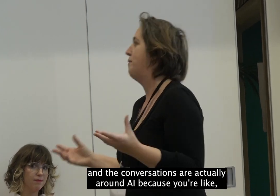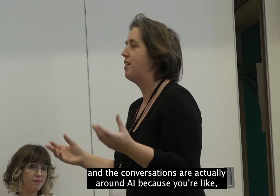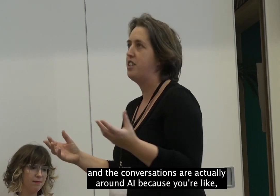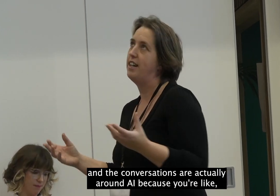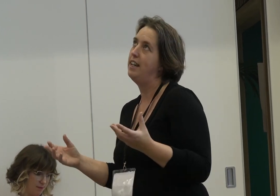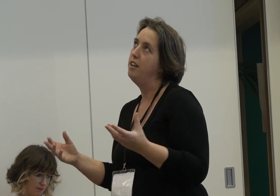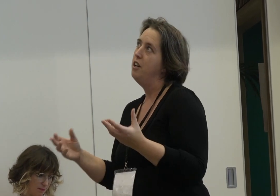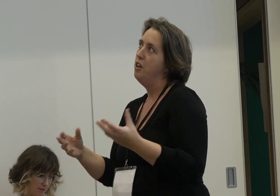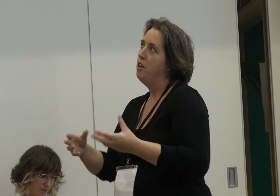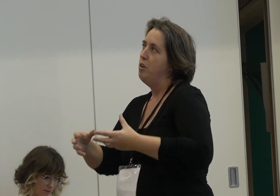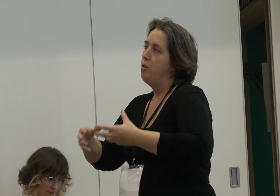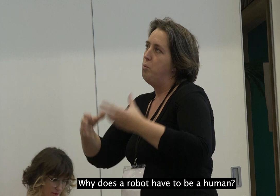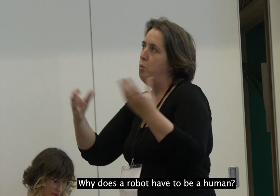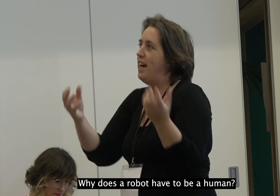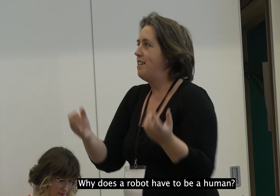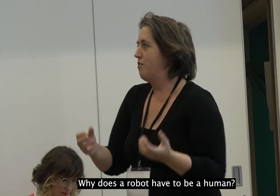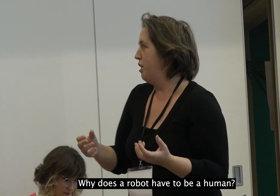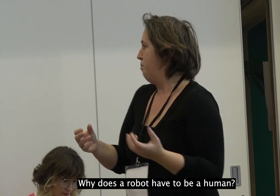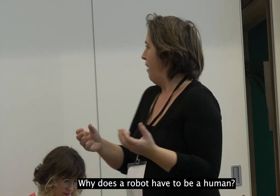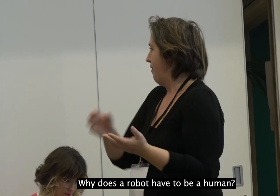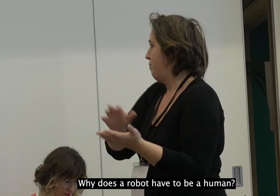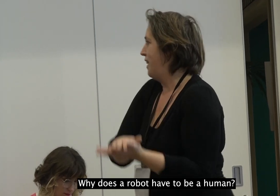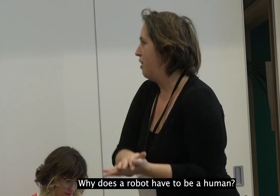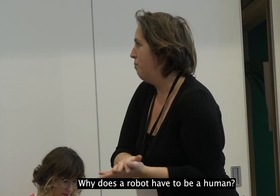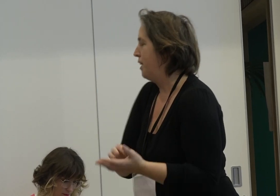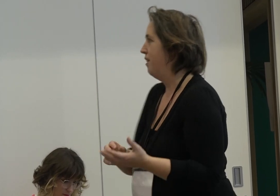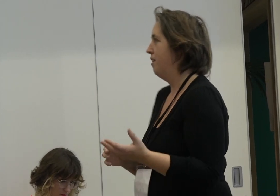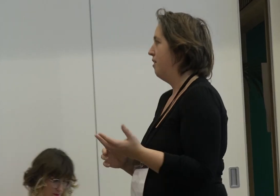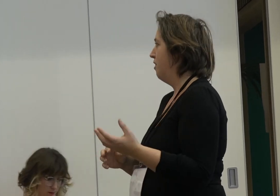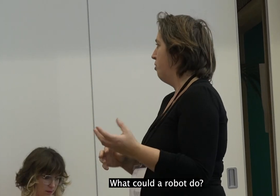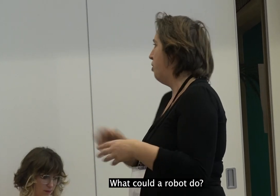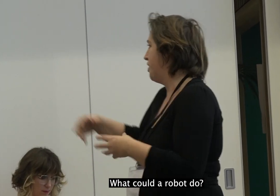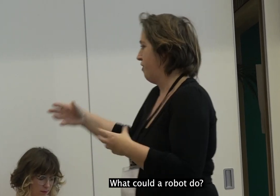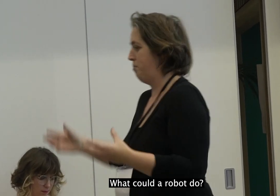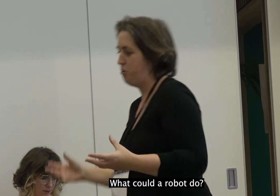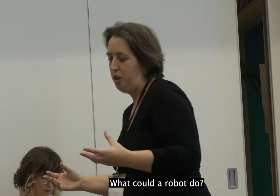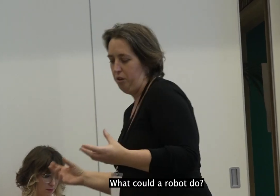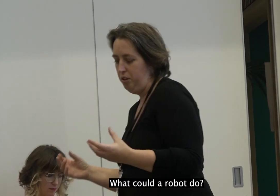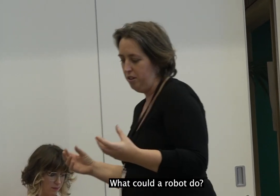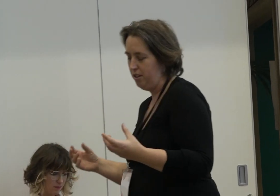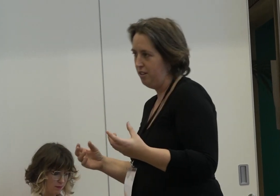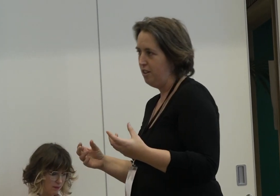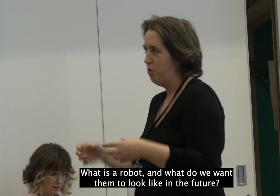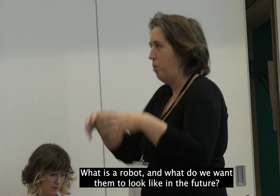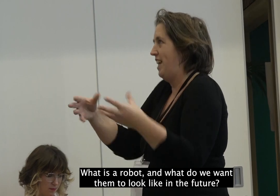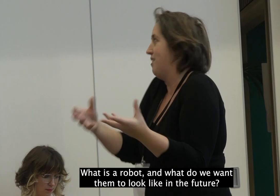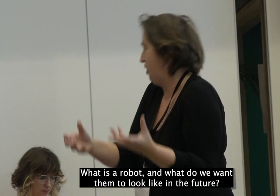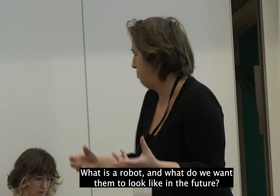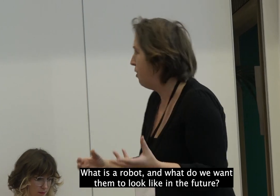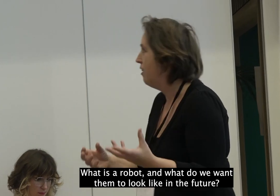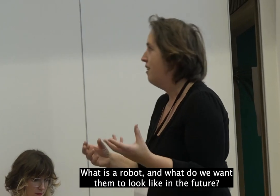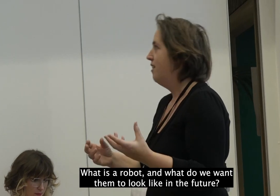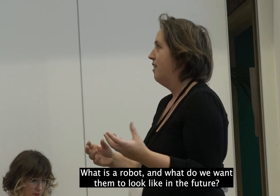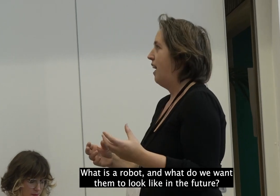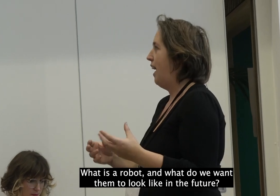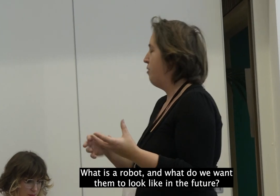AI because you're like, why does a robot have to be a human? What could a robot do? What is a